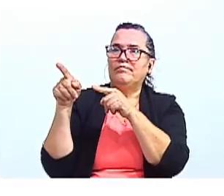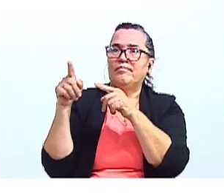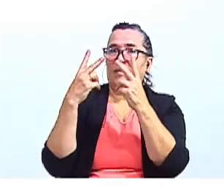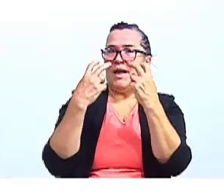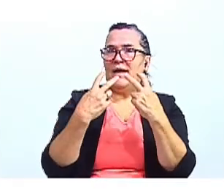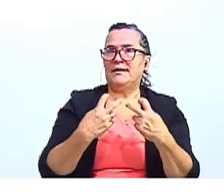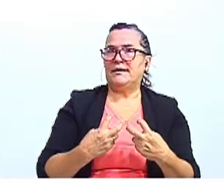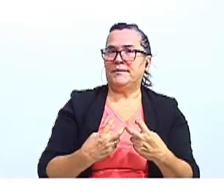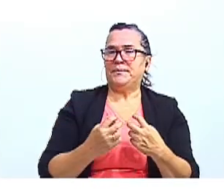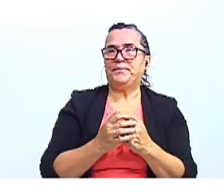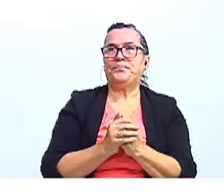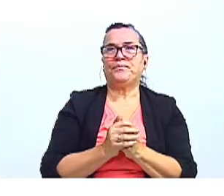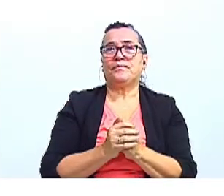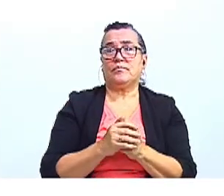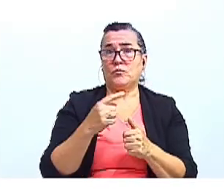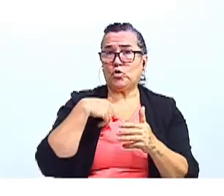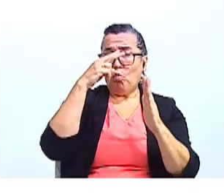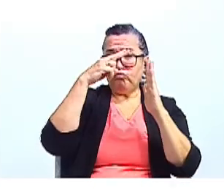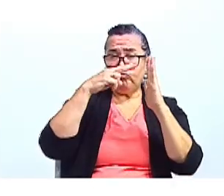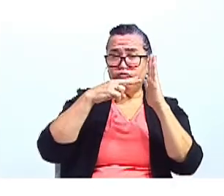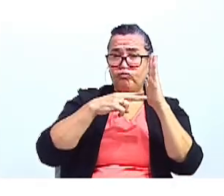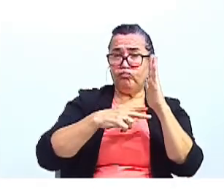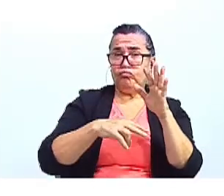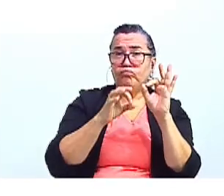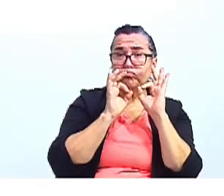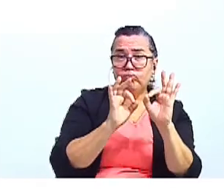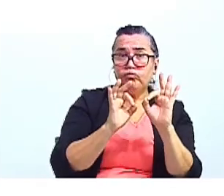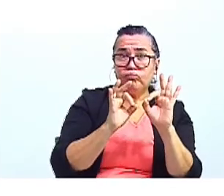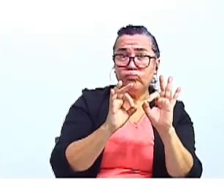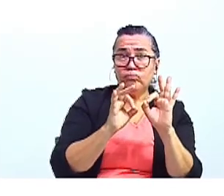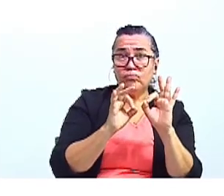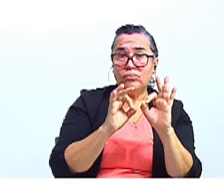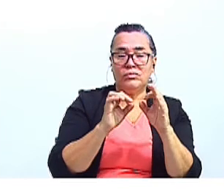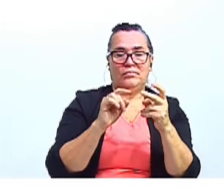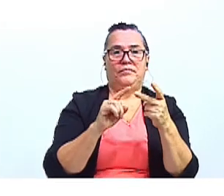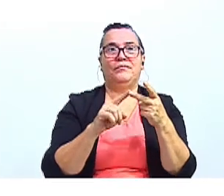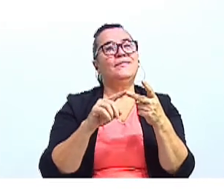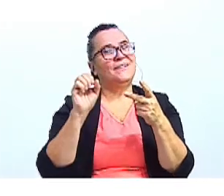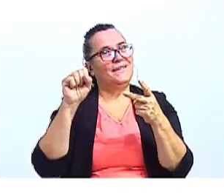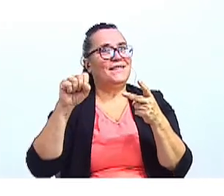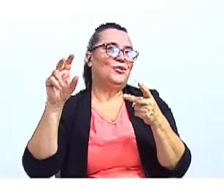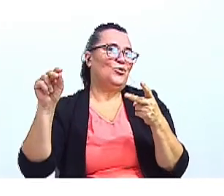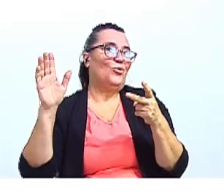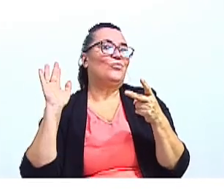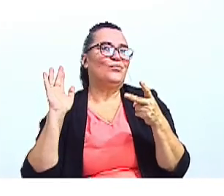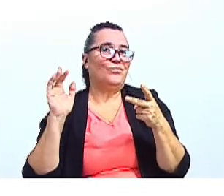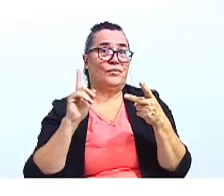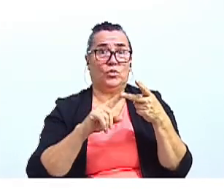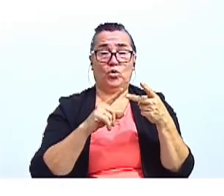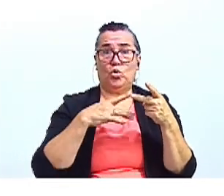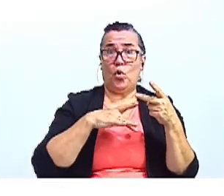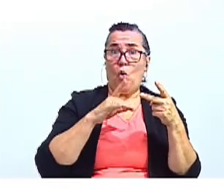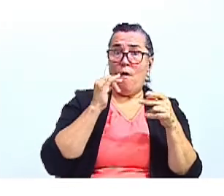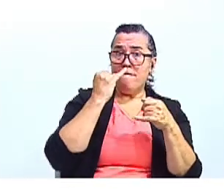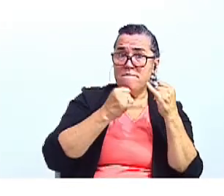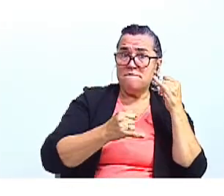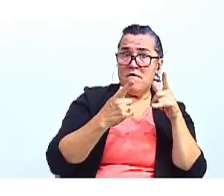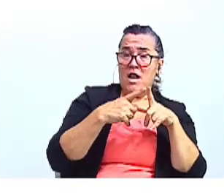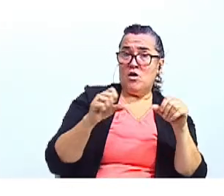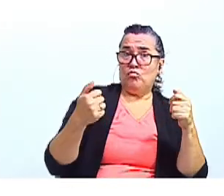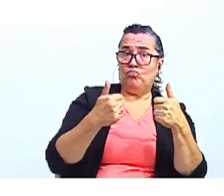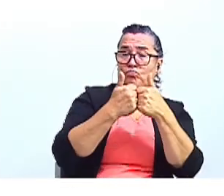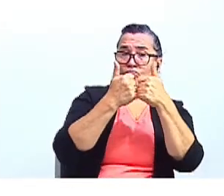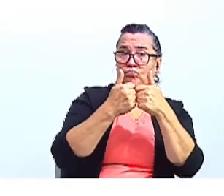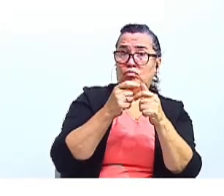1, did I read the instructions carefully? Yes or no? Did I finish the linguistic